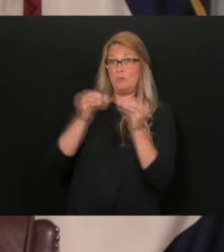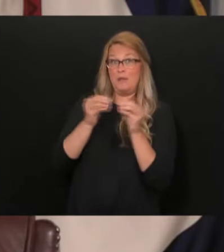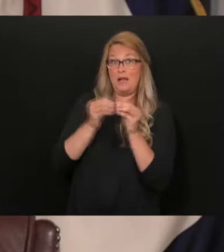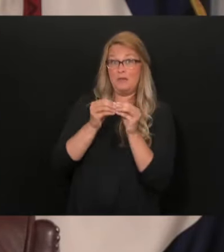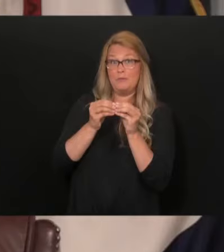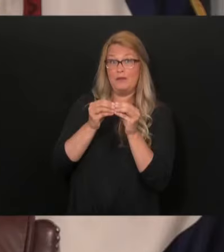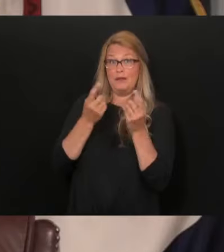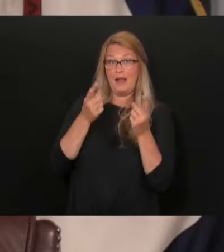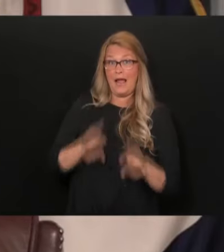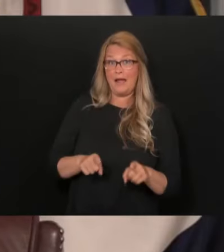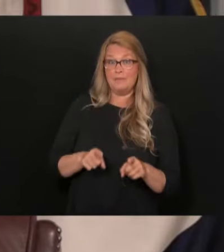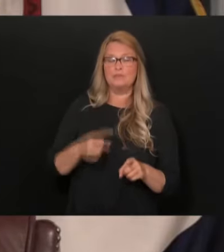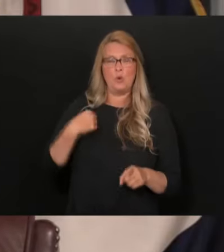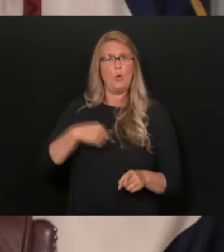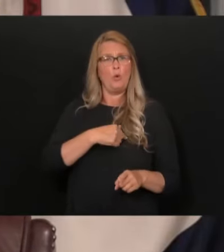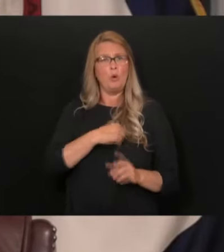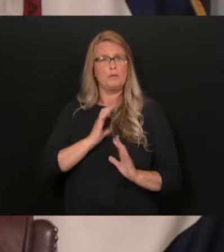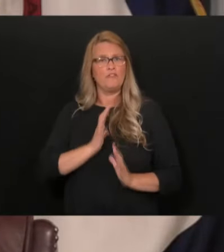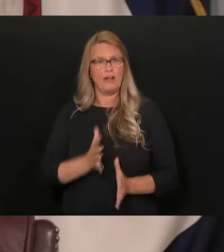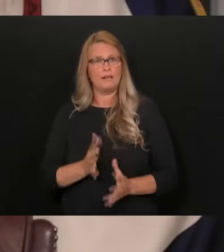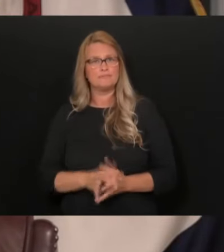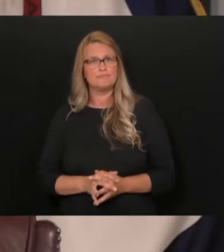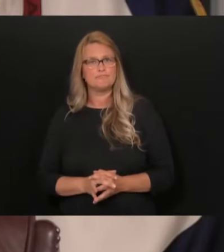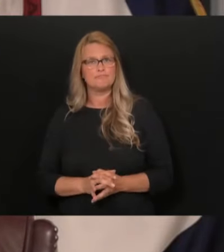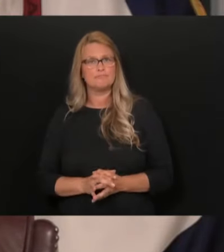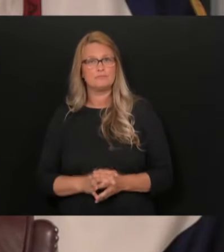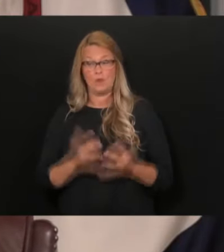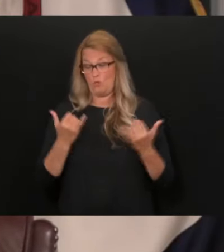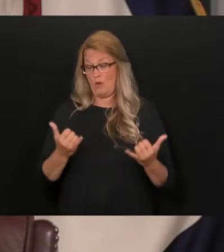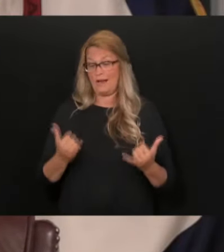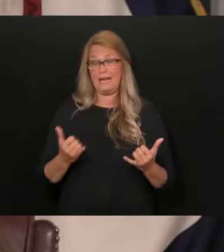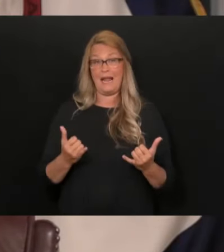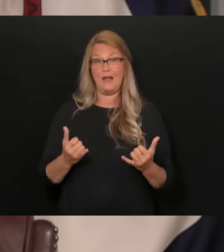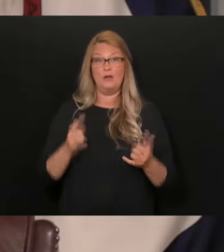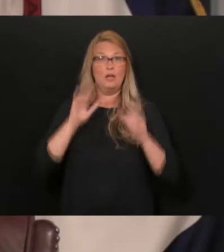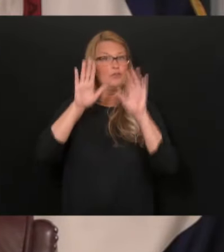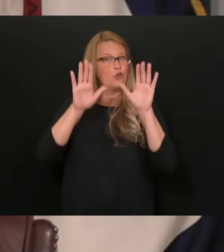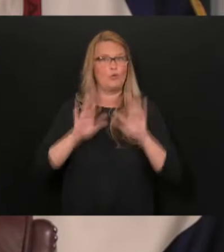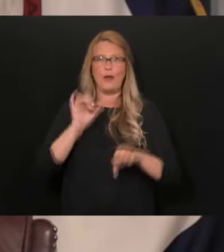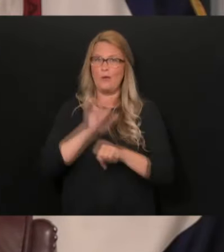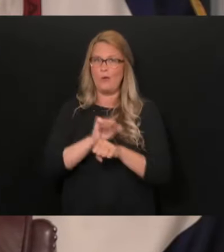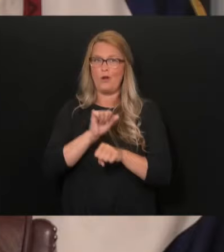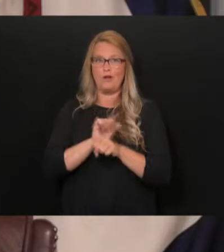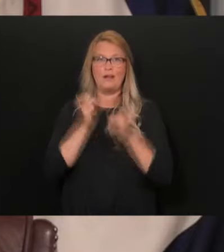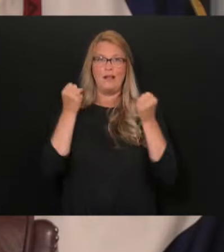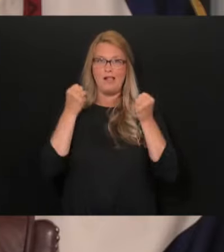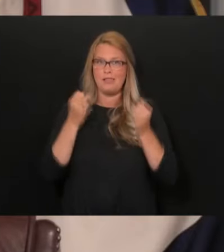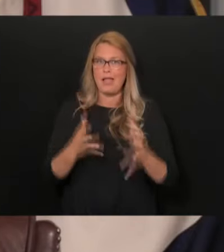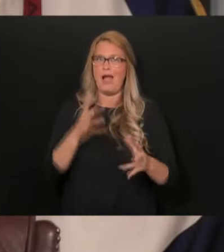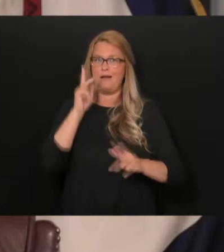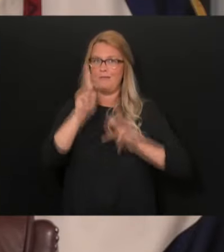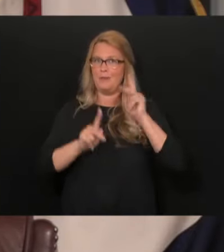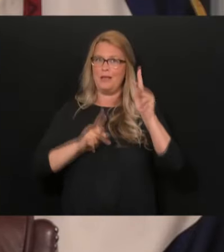additionals come out, we're okay. And we're okay right now because of the great work of a lot of people that have put those licks